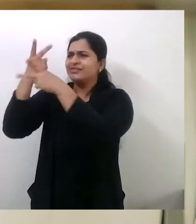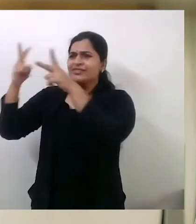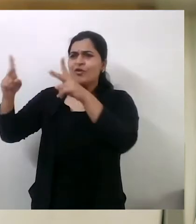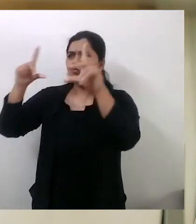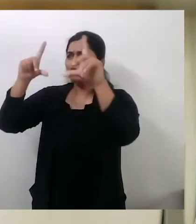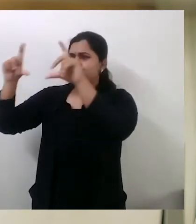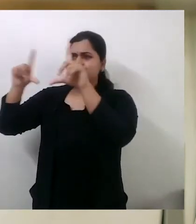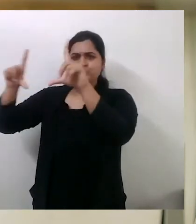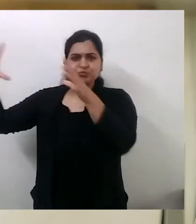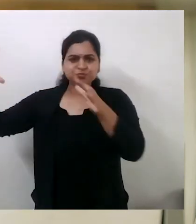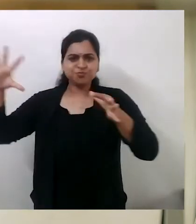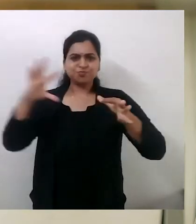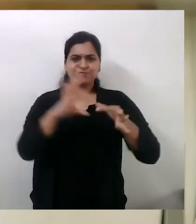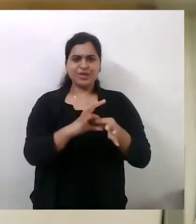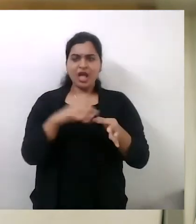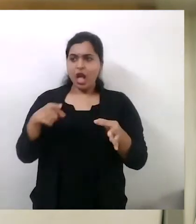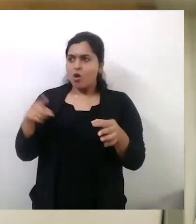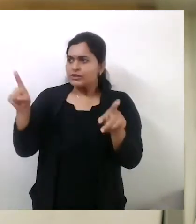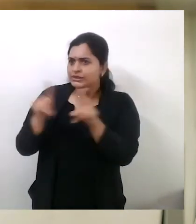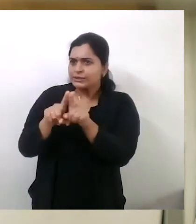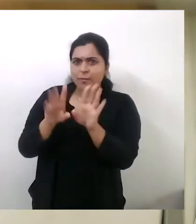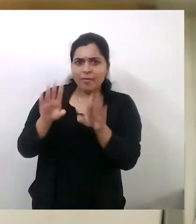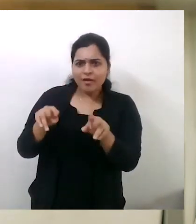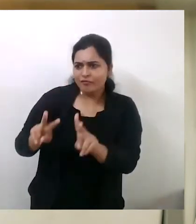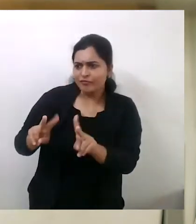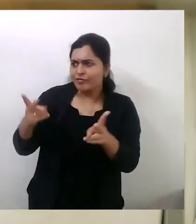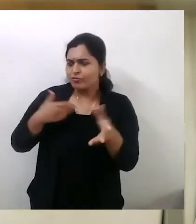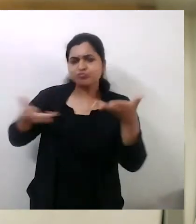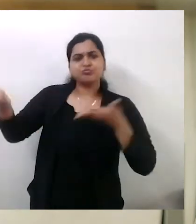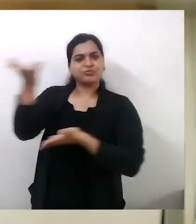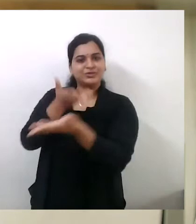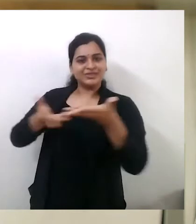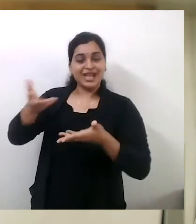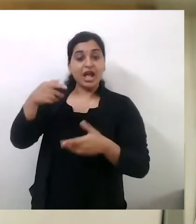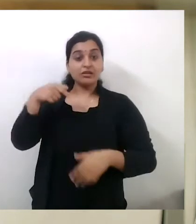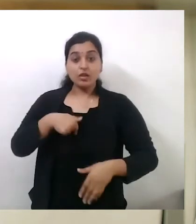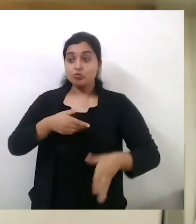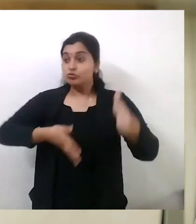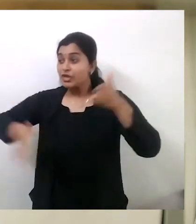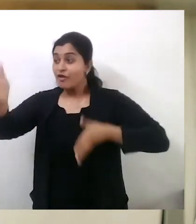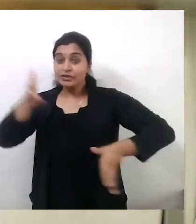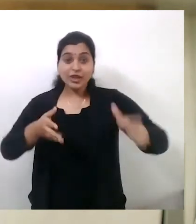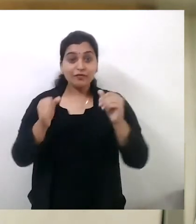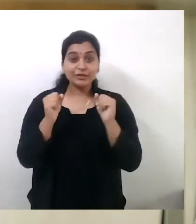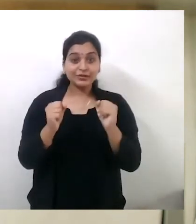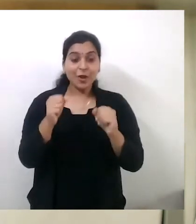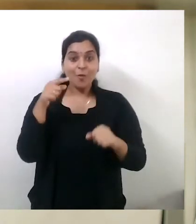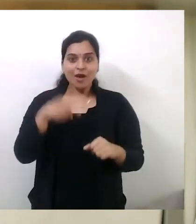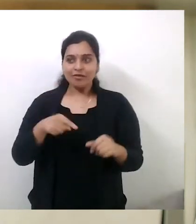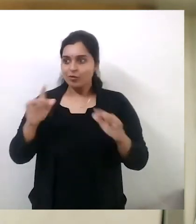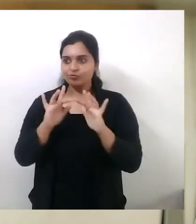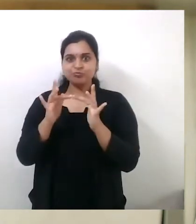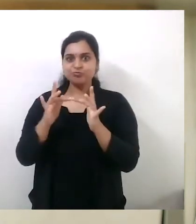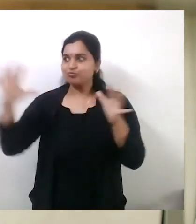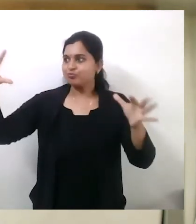exploring commonalities and differences in style, subject, or narrative. In a time of restricted mobility, this initiative helps